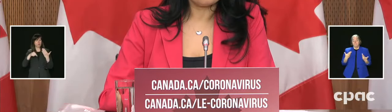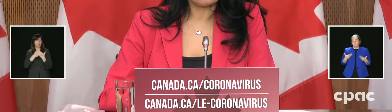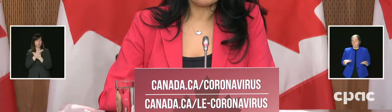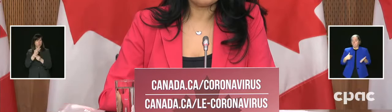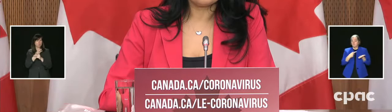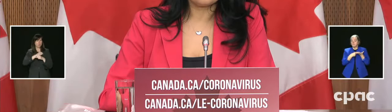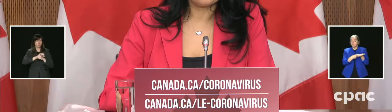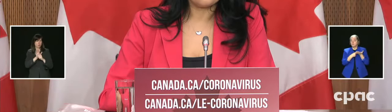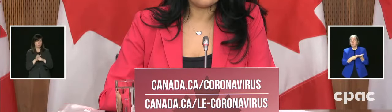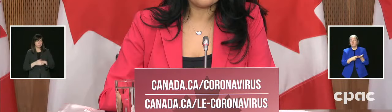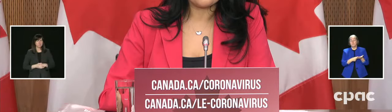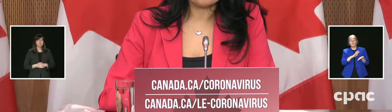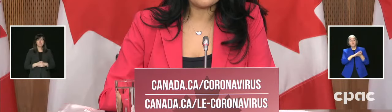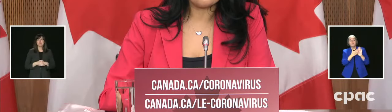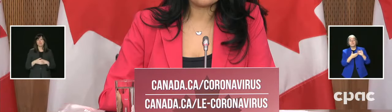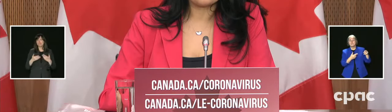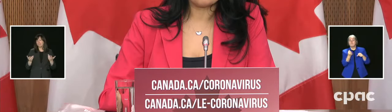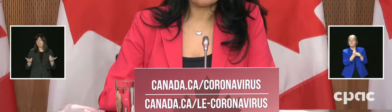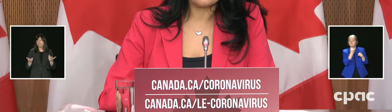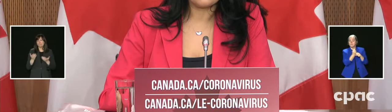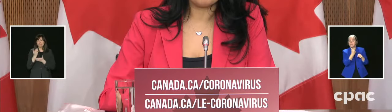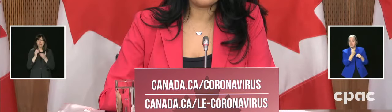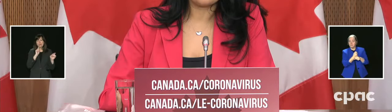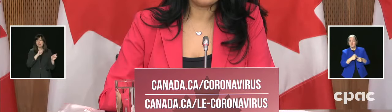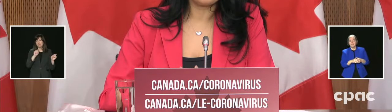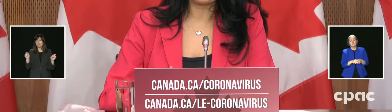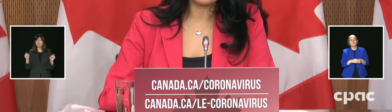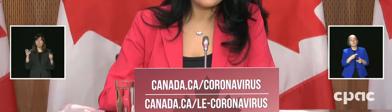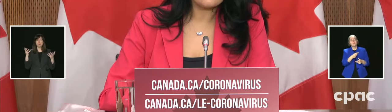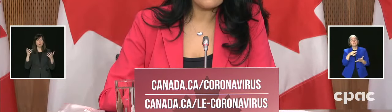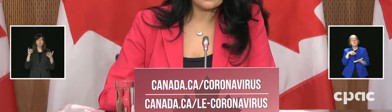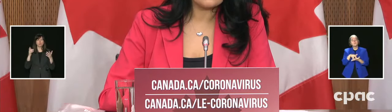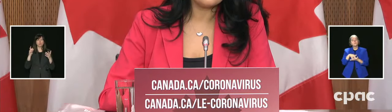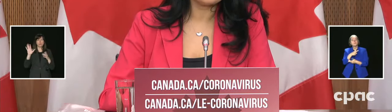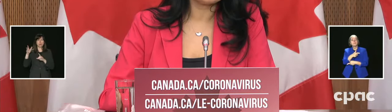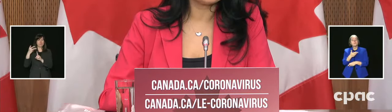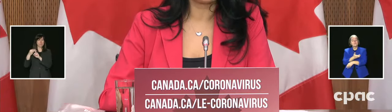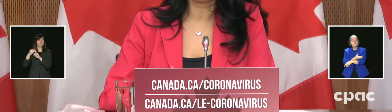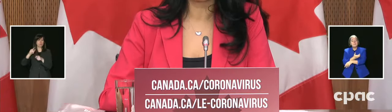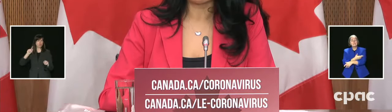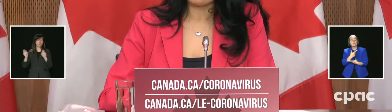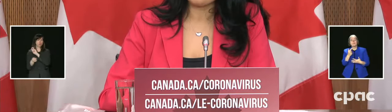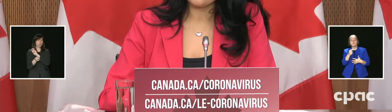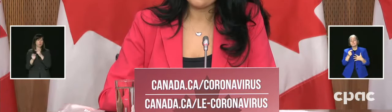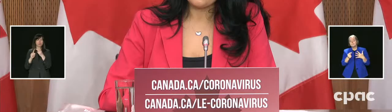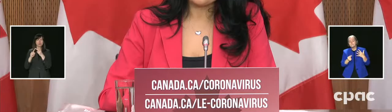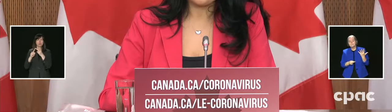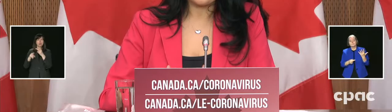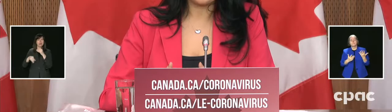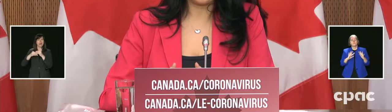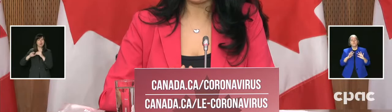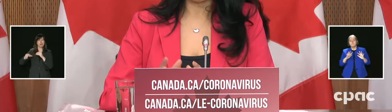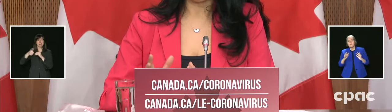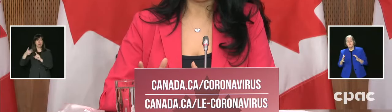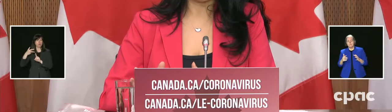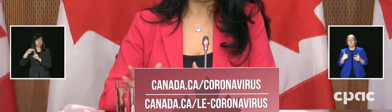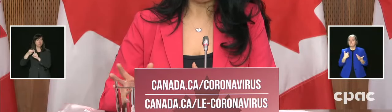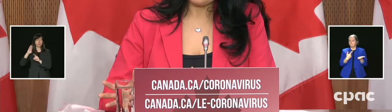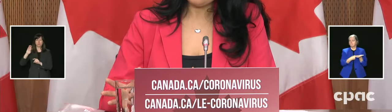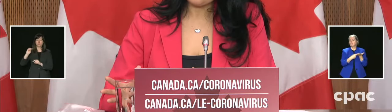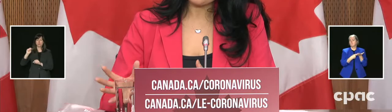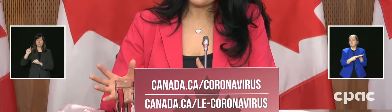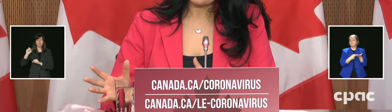there are manufacturers that are looking at potentially redesign of their vaccines, potential booster. So, I don't know where we're